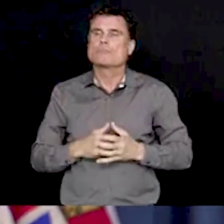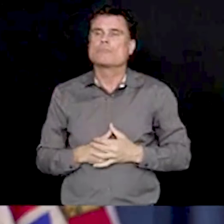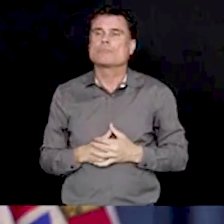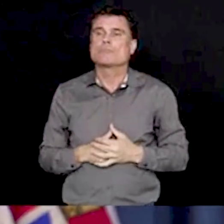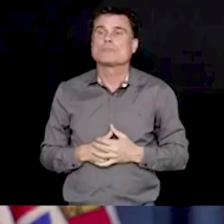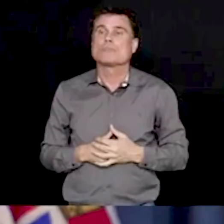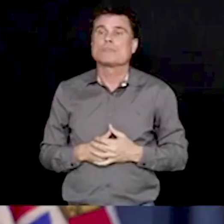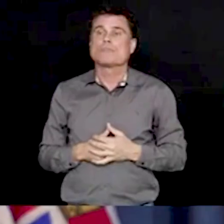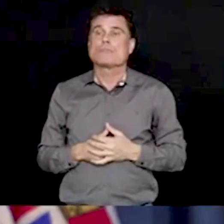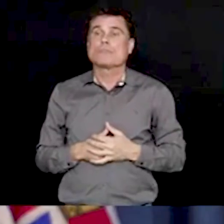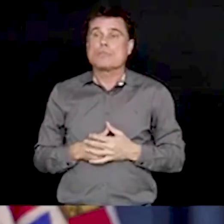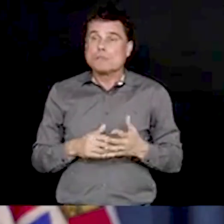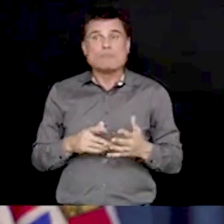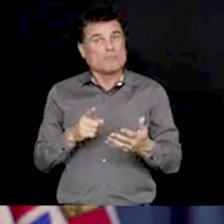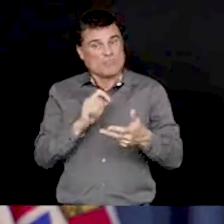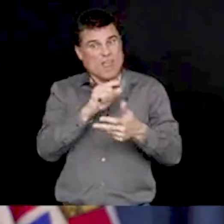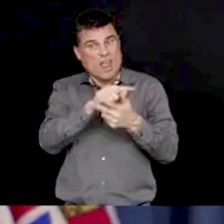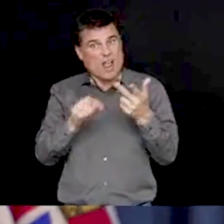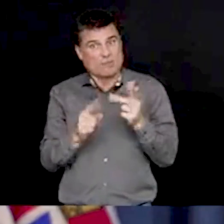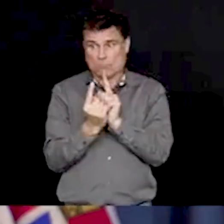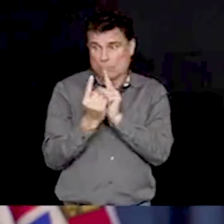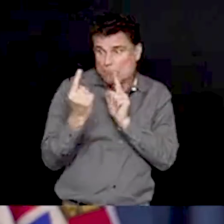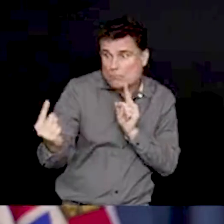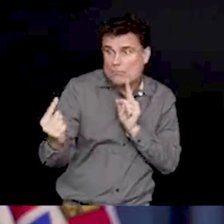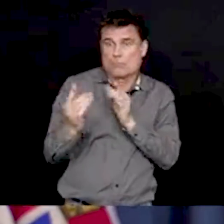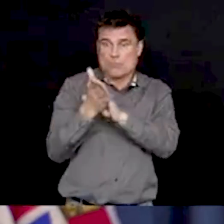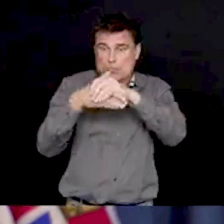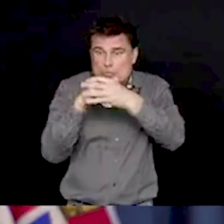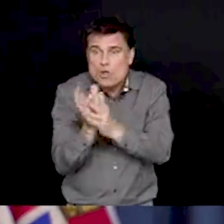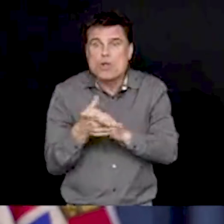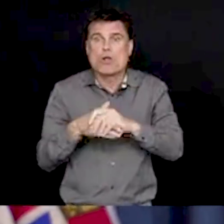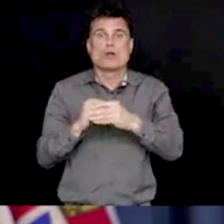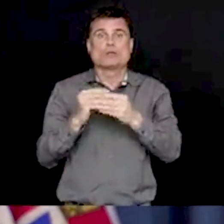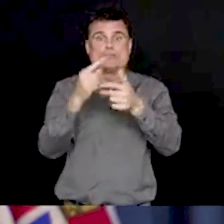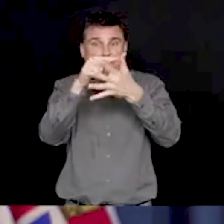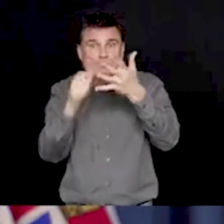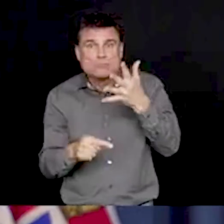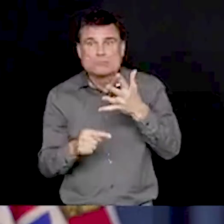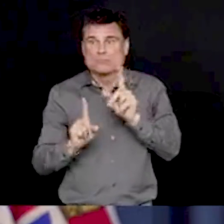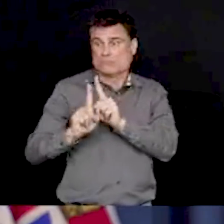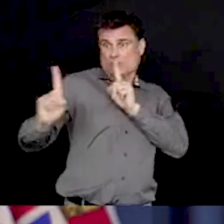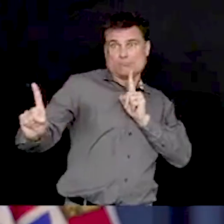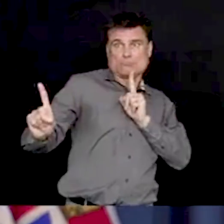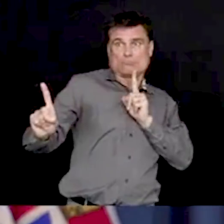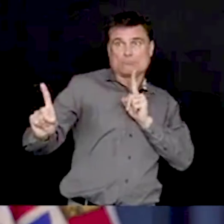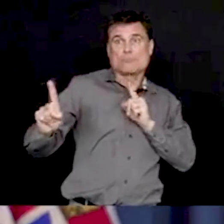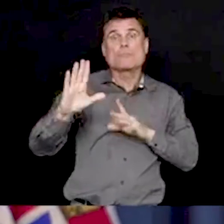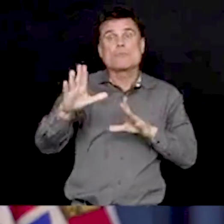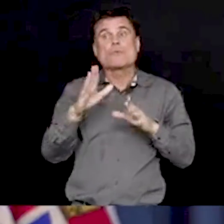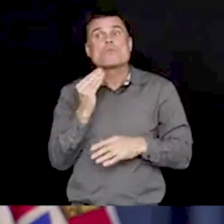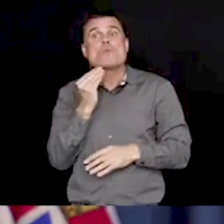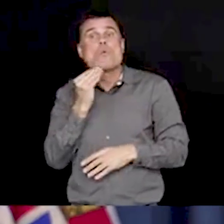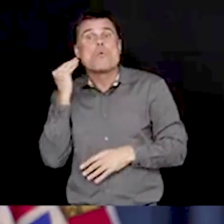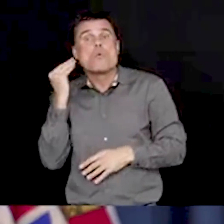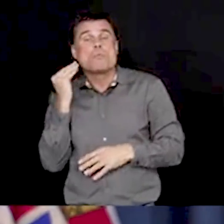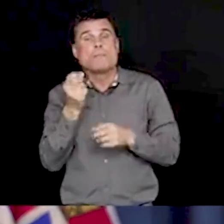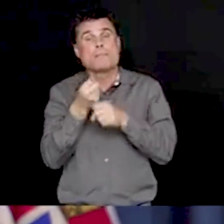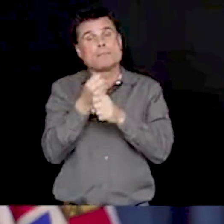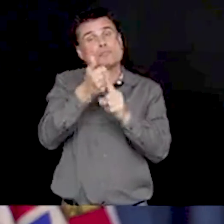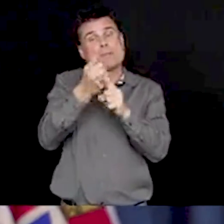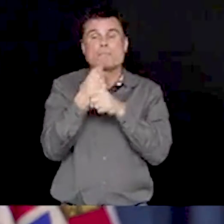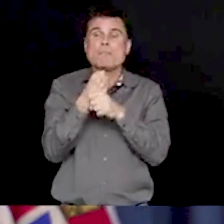masks, so things like homemade or cloth masks, by people who don't have any symptoms,